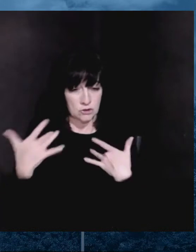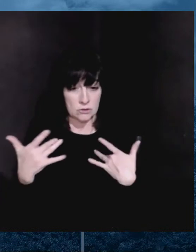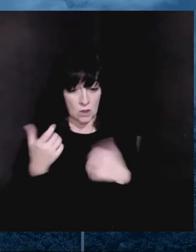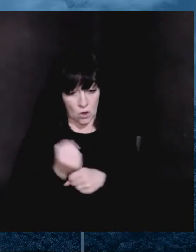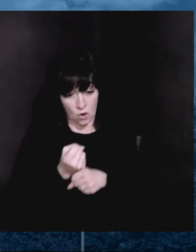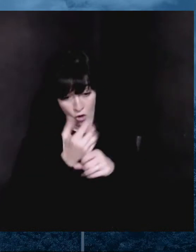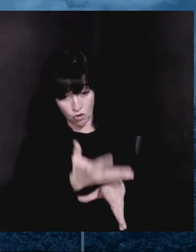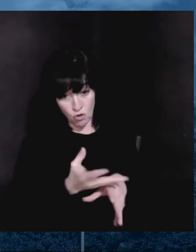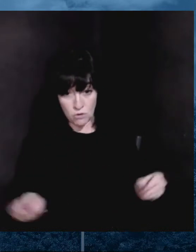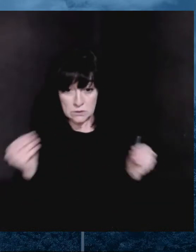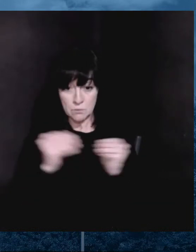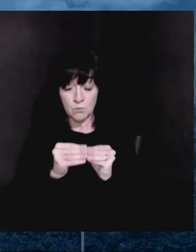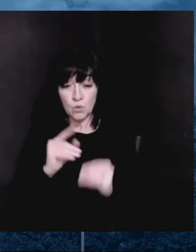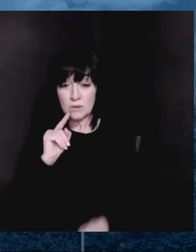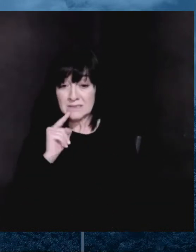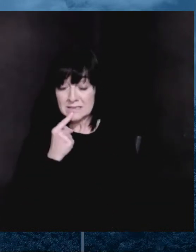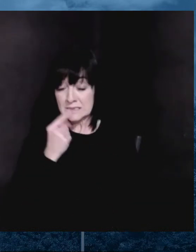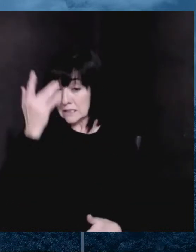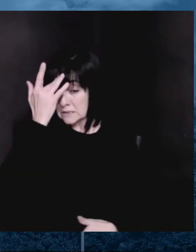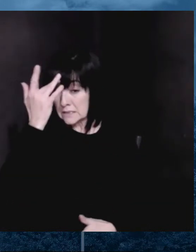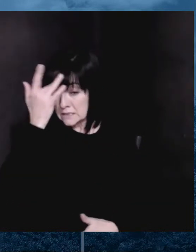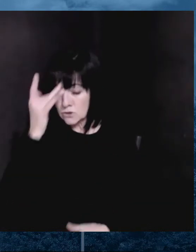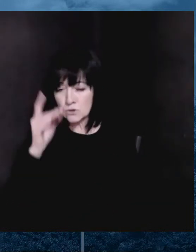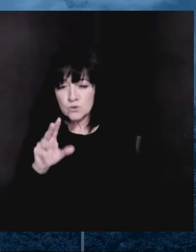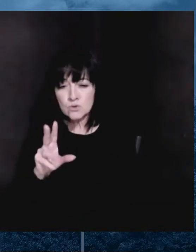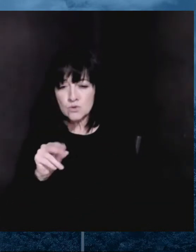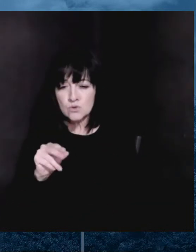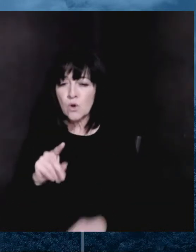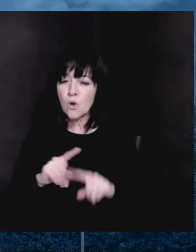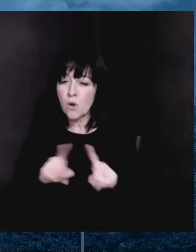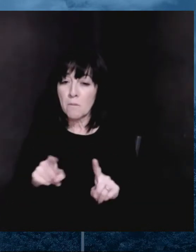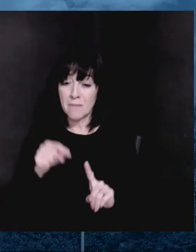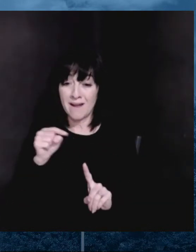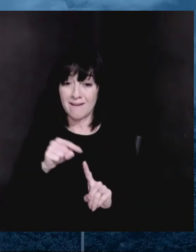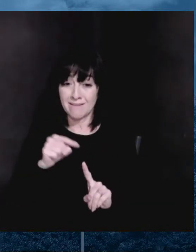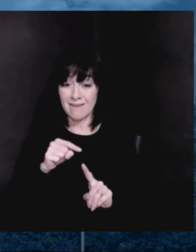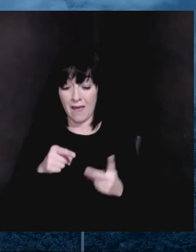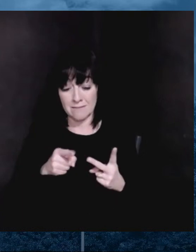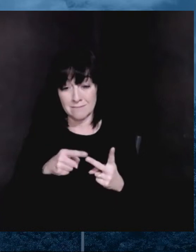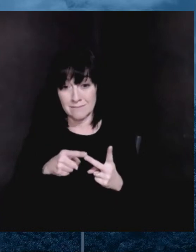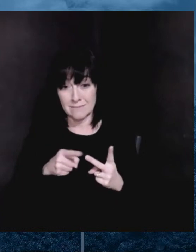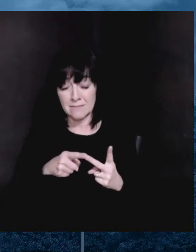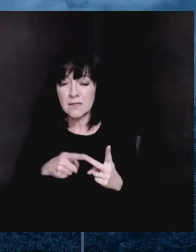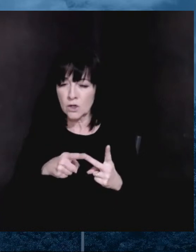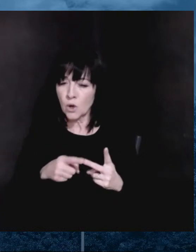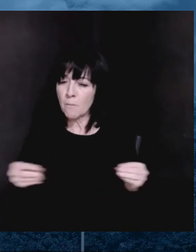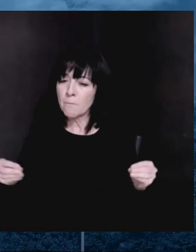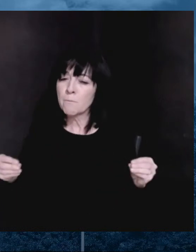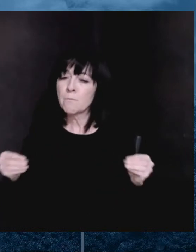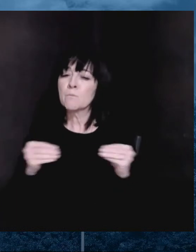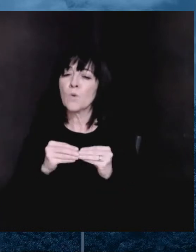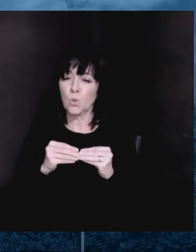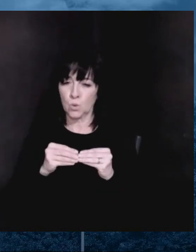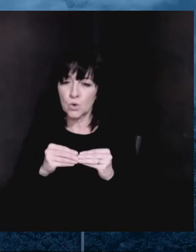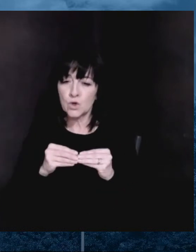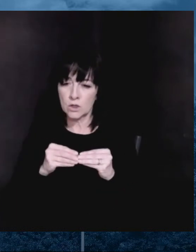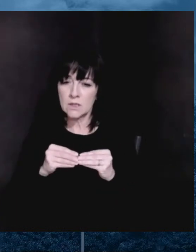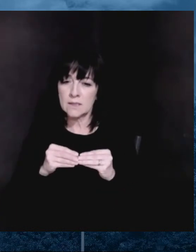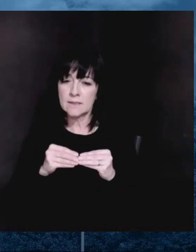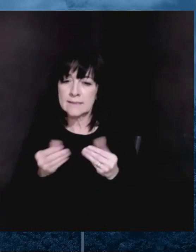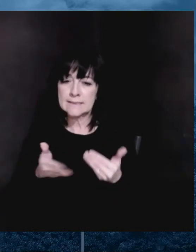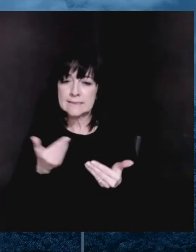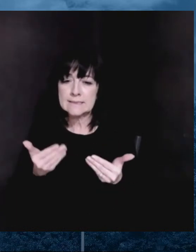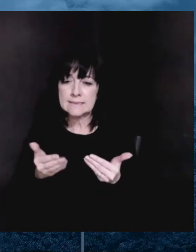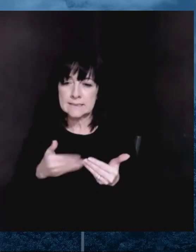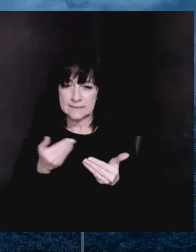serious illness because it's more contagious, we may, if and when we